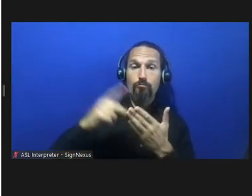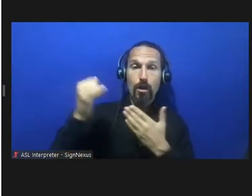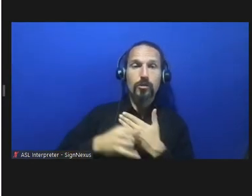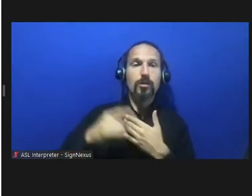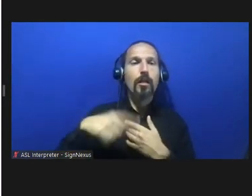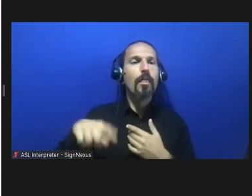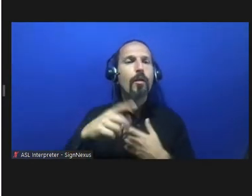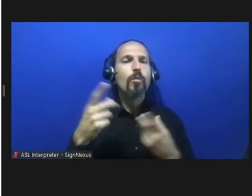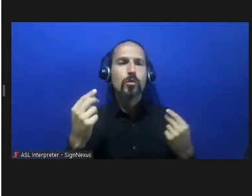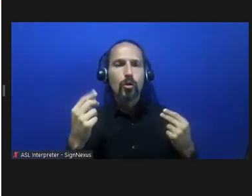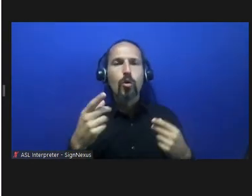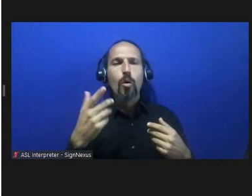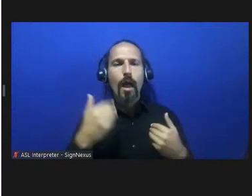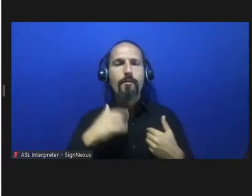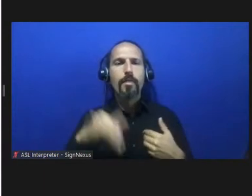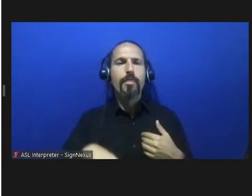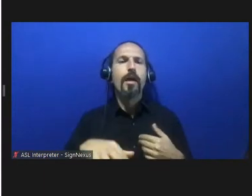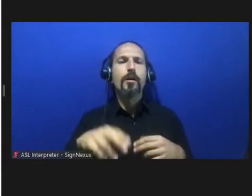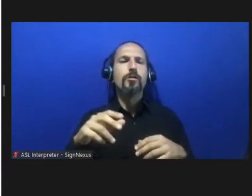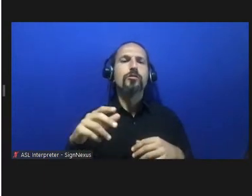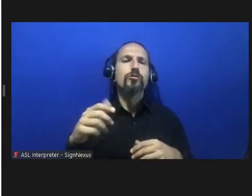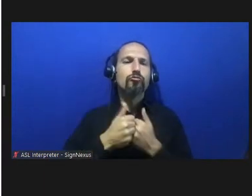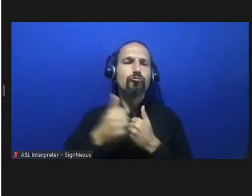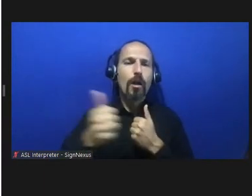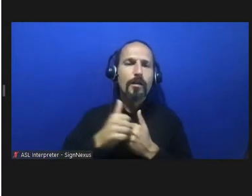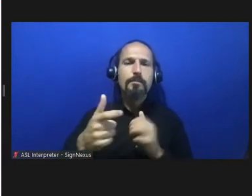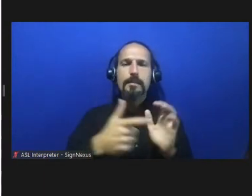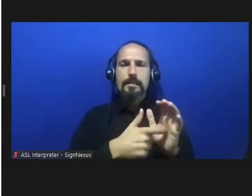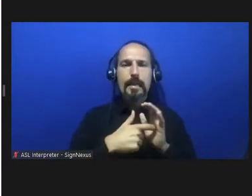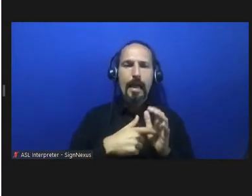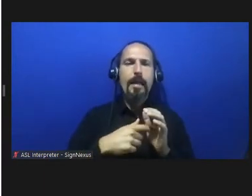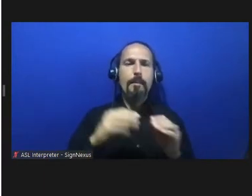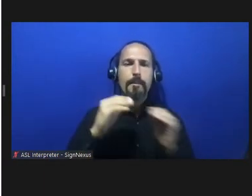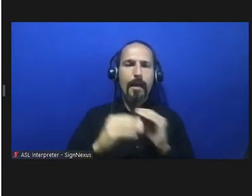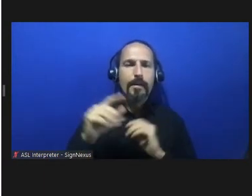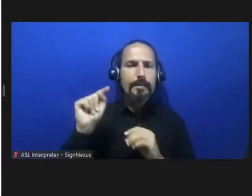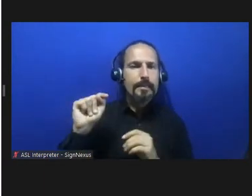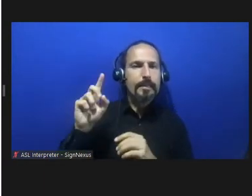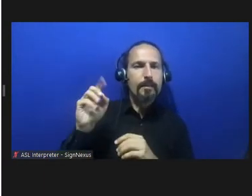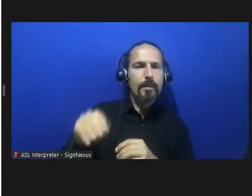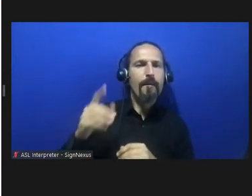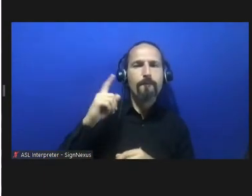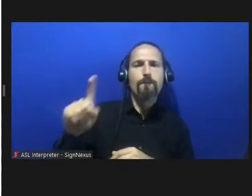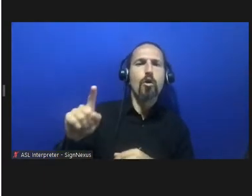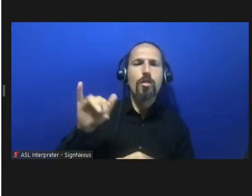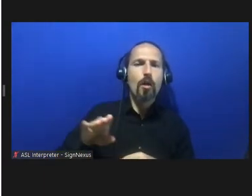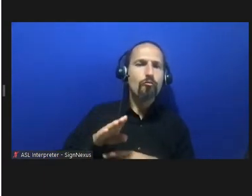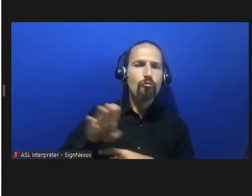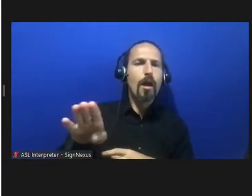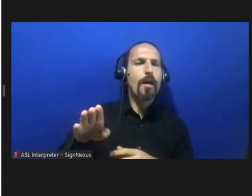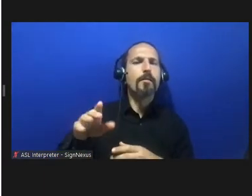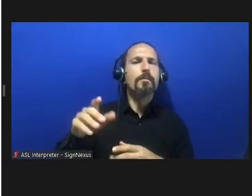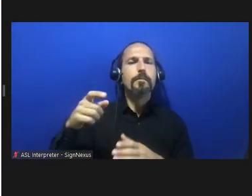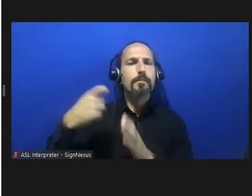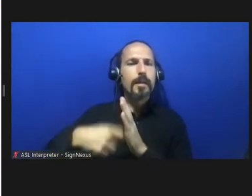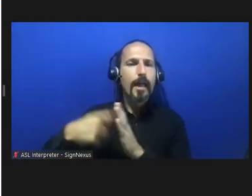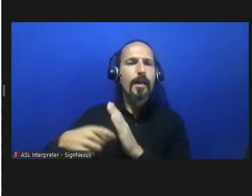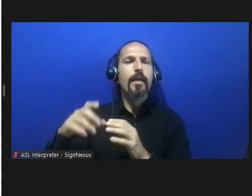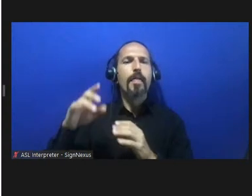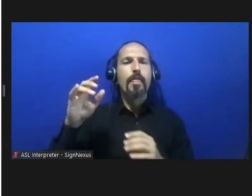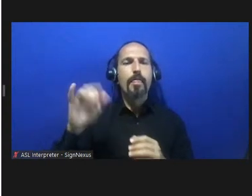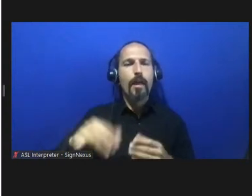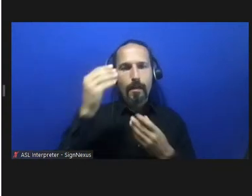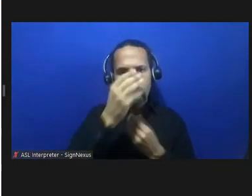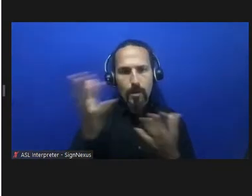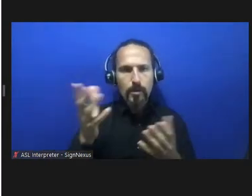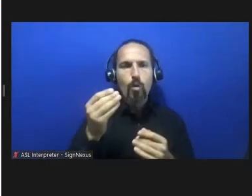will institute transportation demand management measures such as ramp metering motorist information or signage at identified highway locations